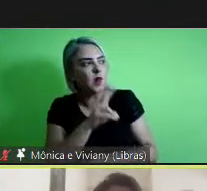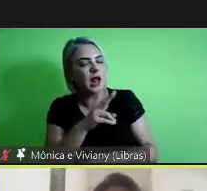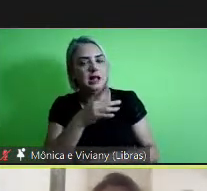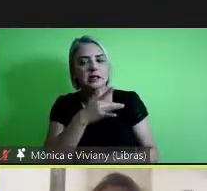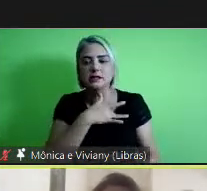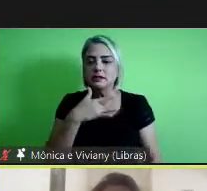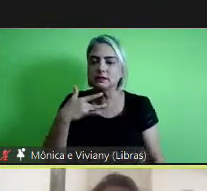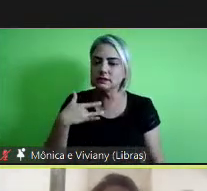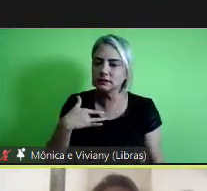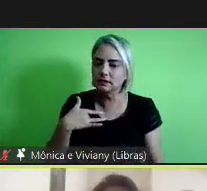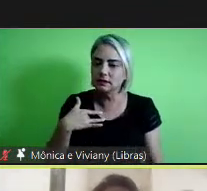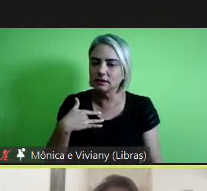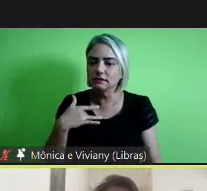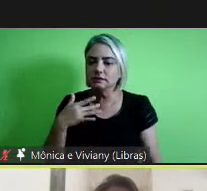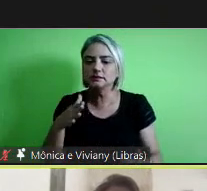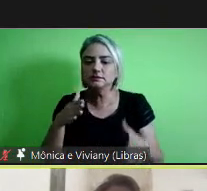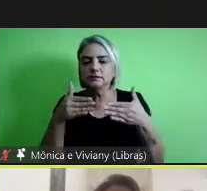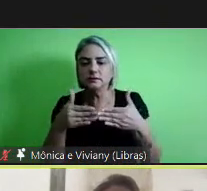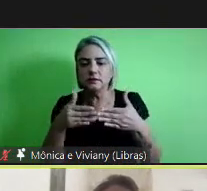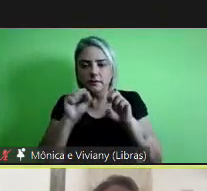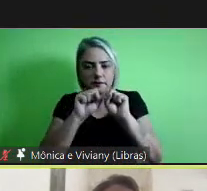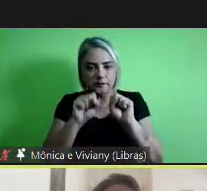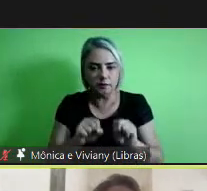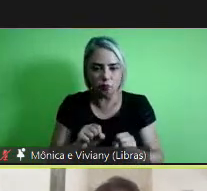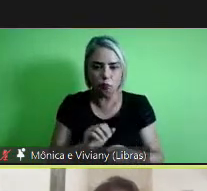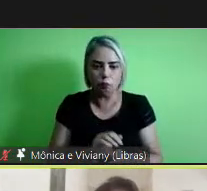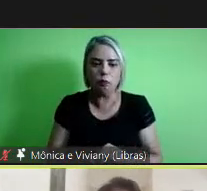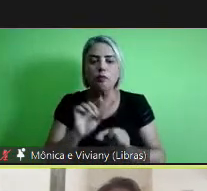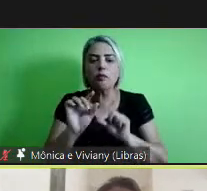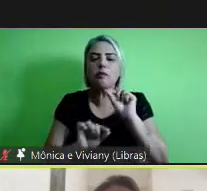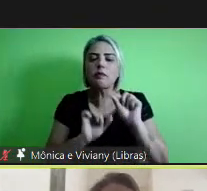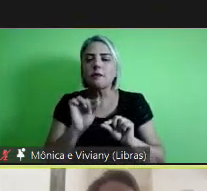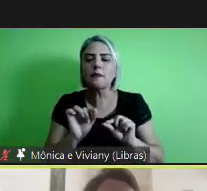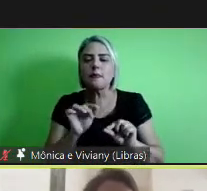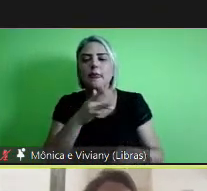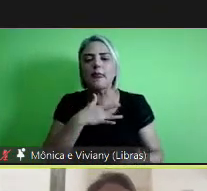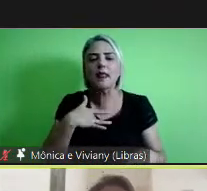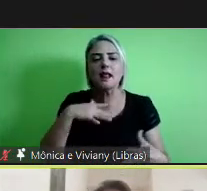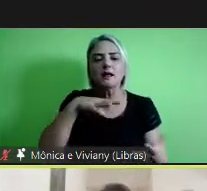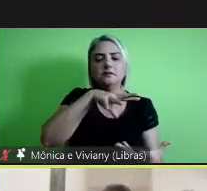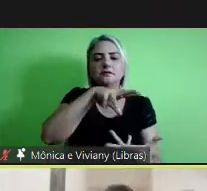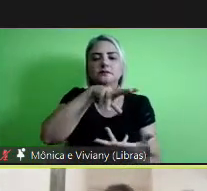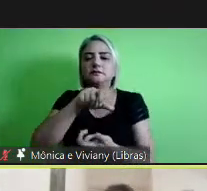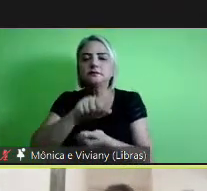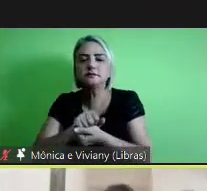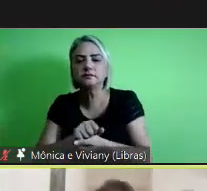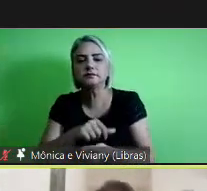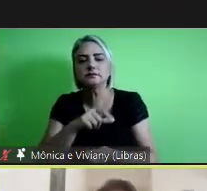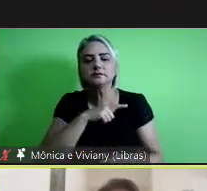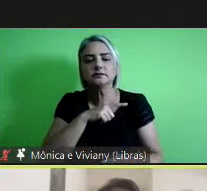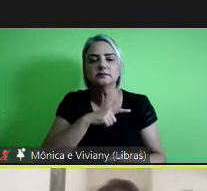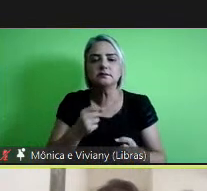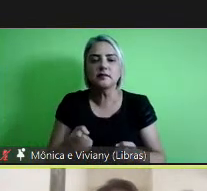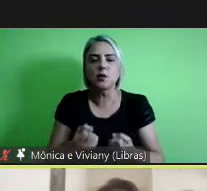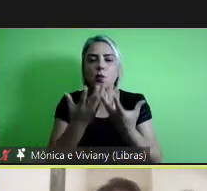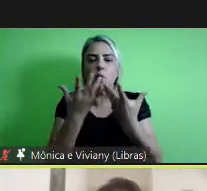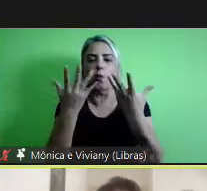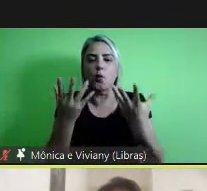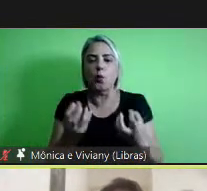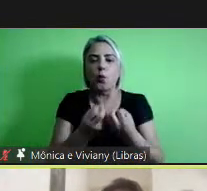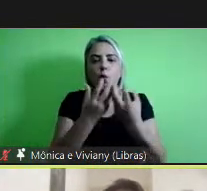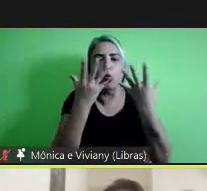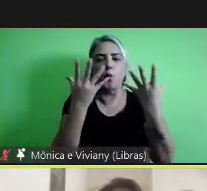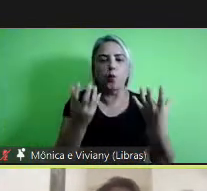looking at the health, which is called the ecosystemic focus. So what is this planetary health?